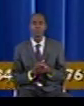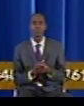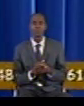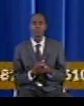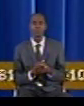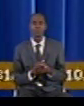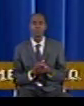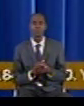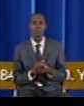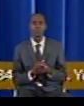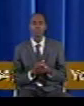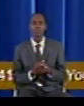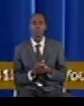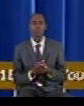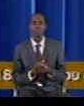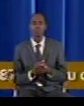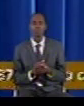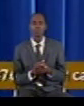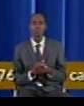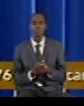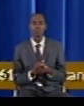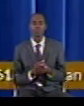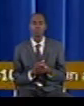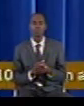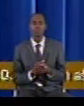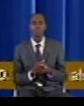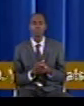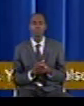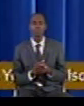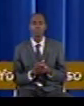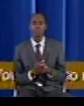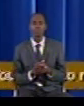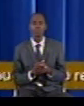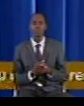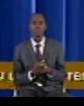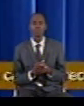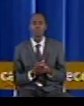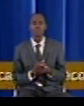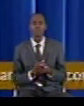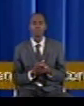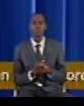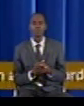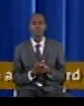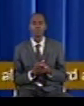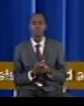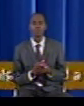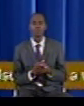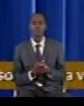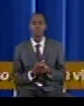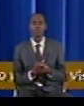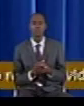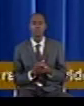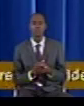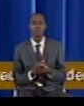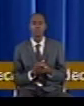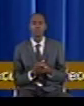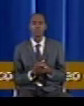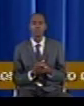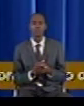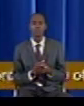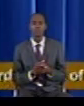nan na karba addu'a naji kaba na da yana zafi kaba na yayi